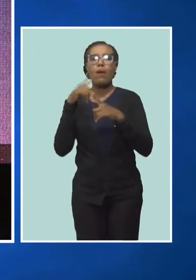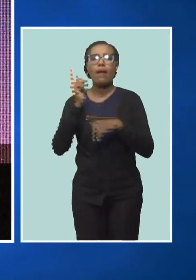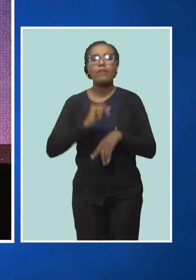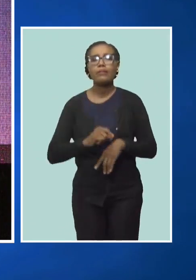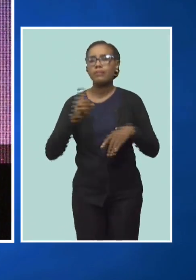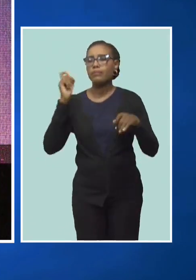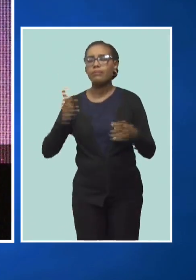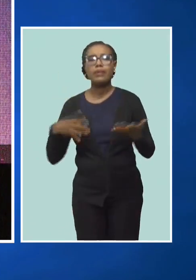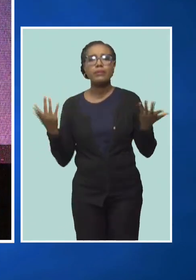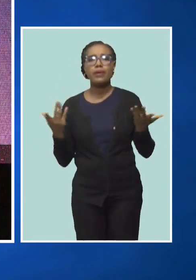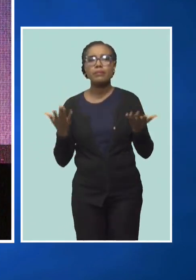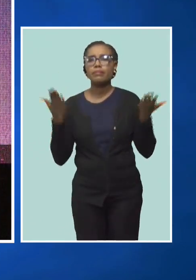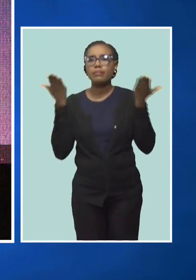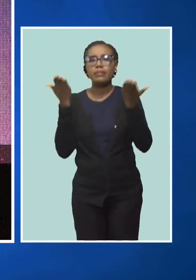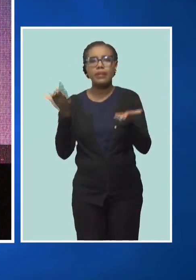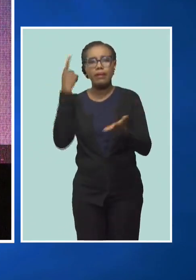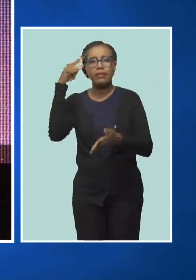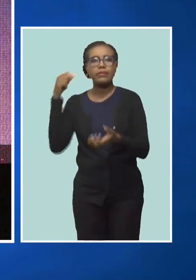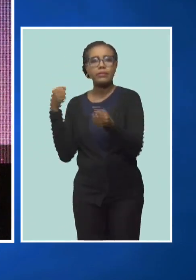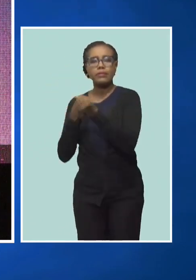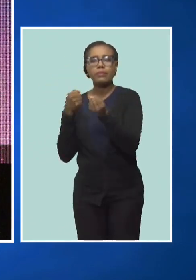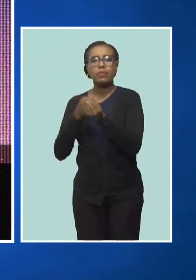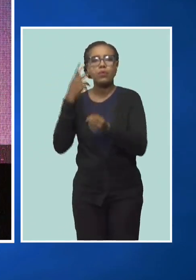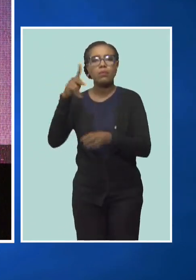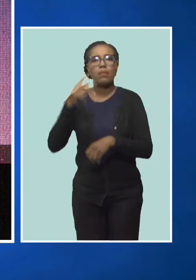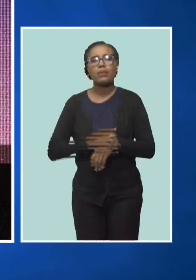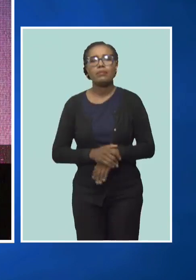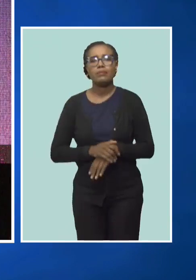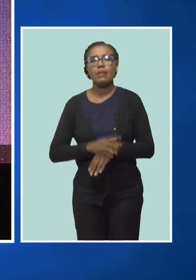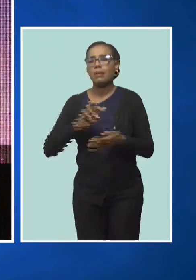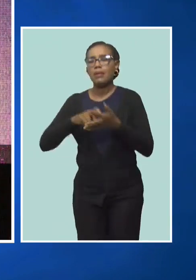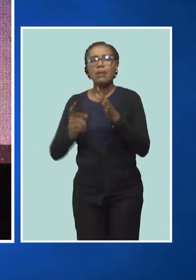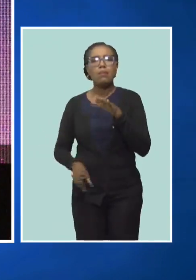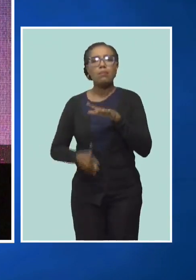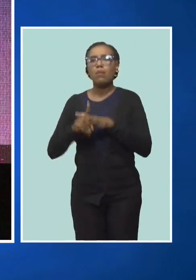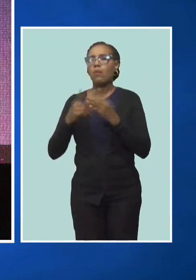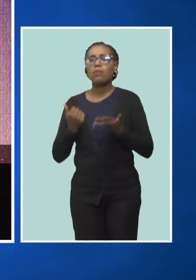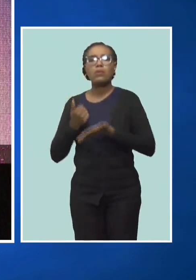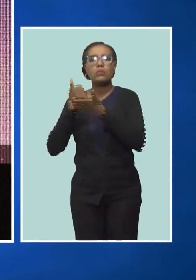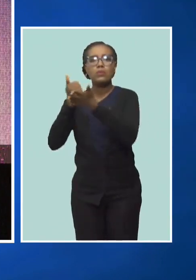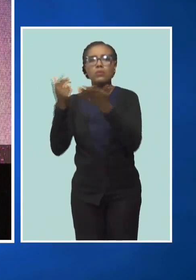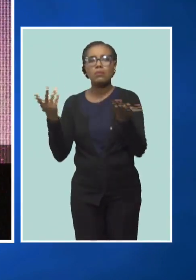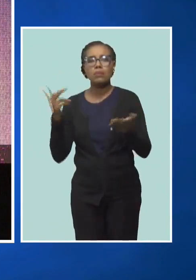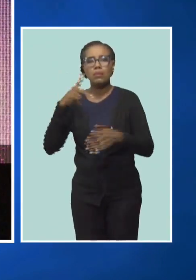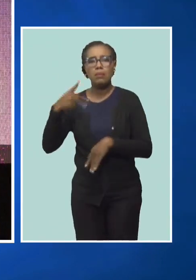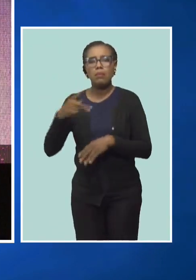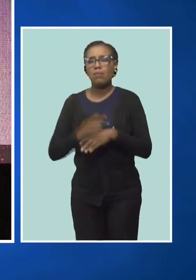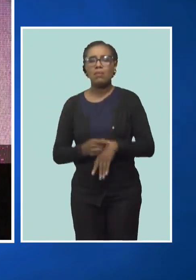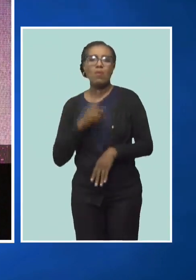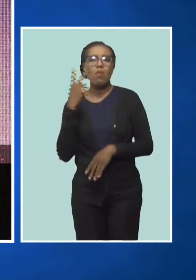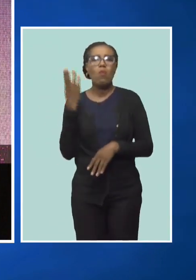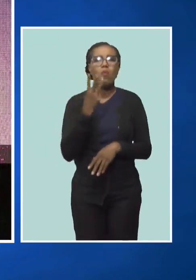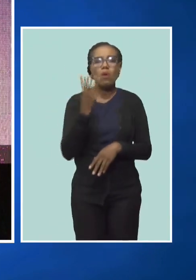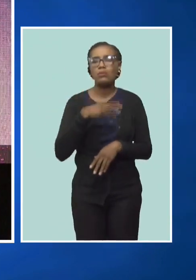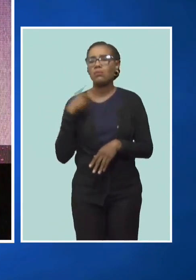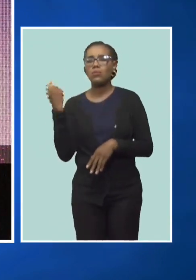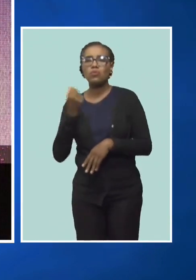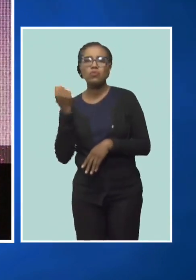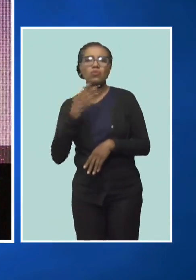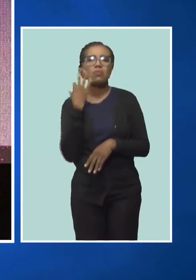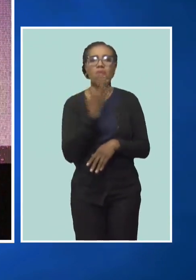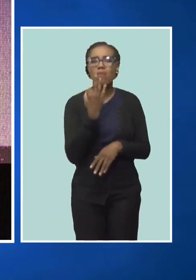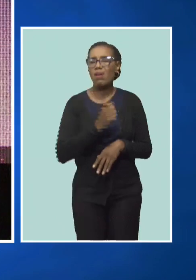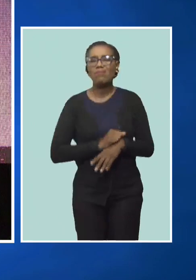every day for this party. It's about showing up. Not Wednesdays or Tuesdays or Fridays. It is about showing